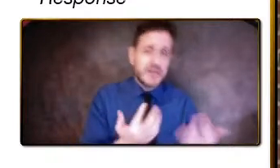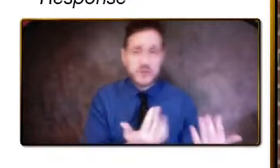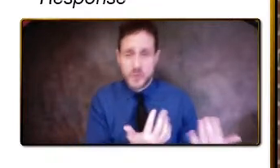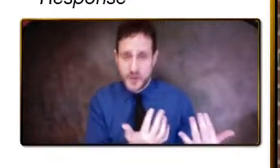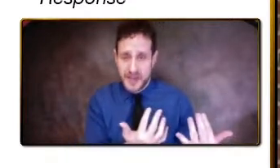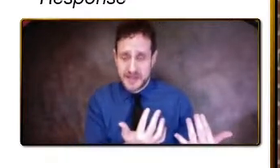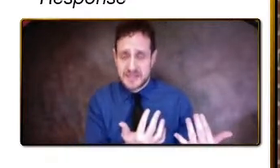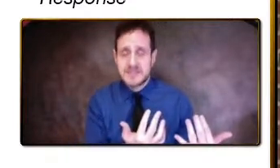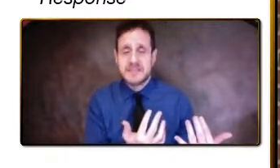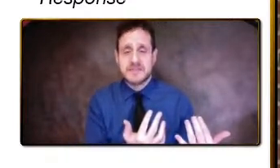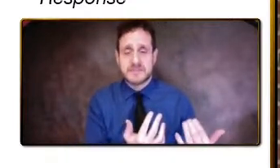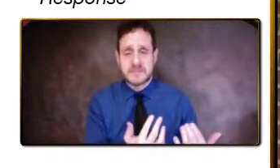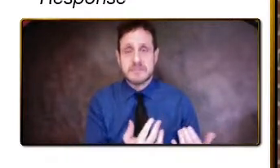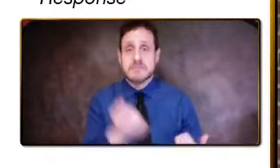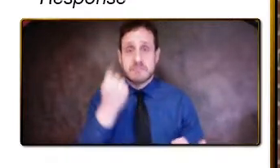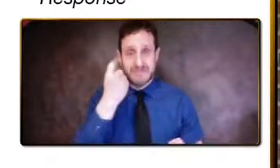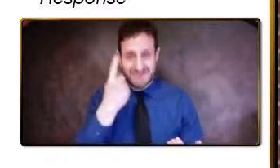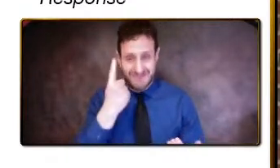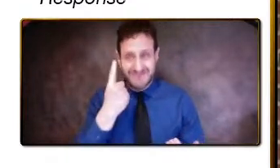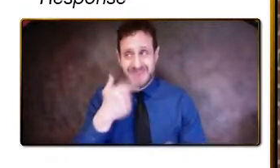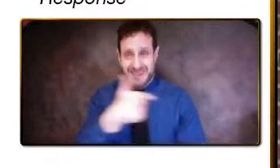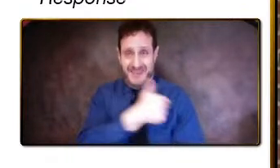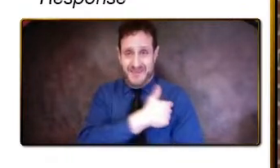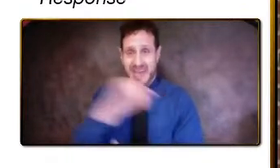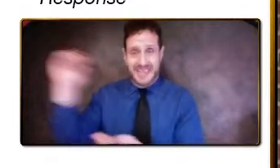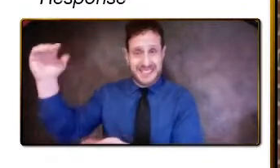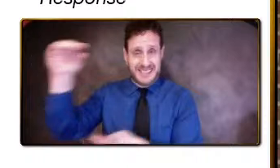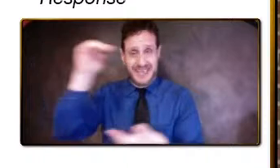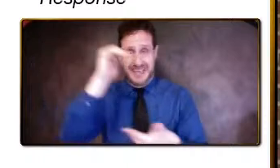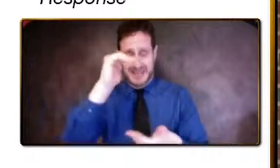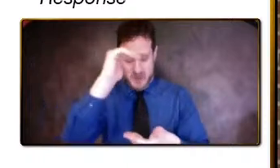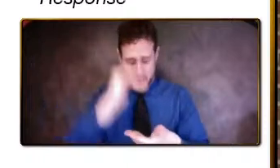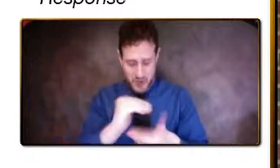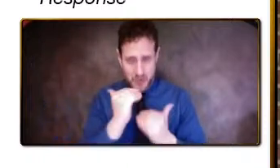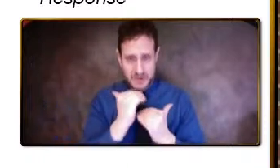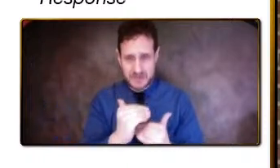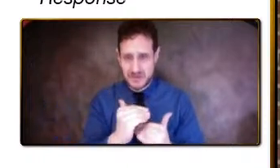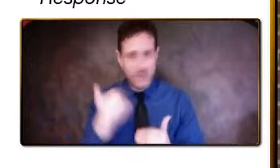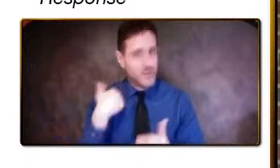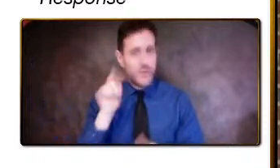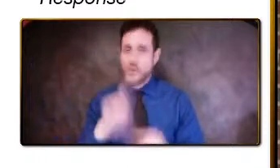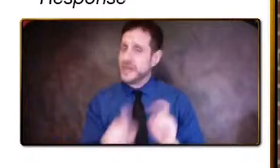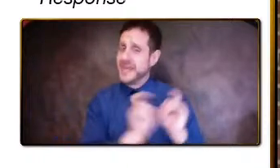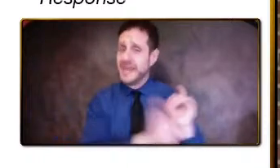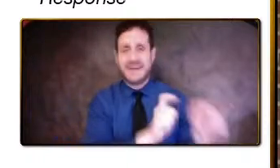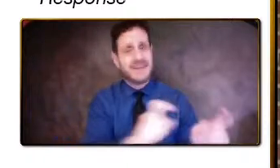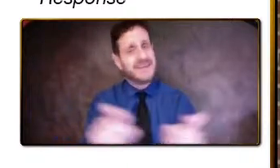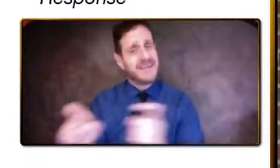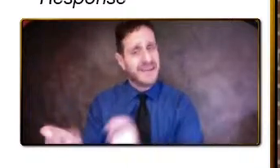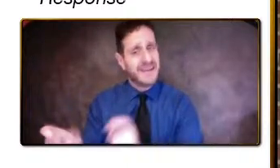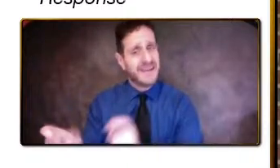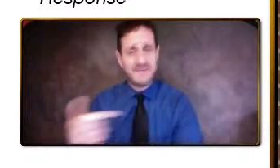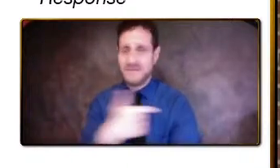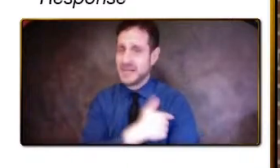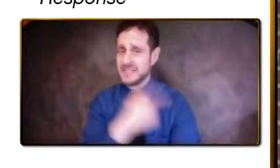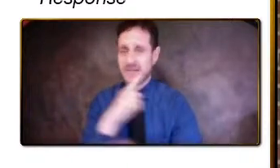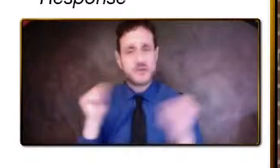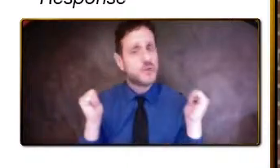the amount of vaccine is so limited that there is no way for every single person to get vaccinated at the same